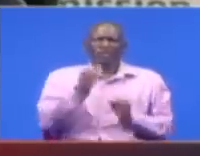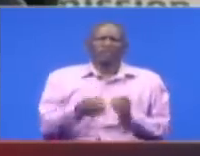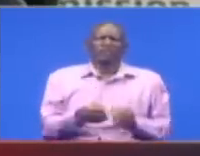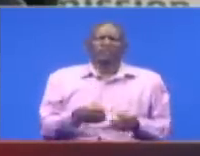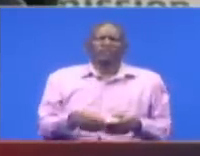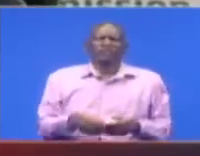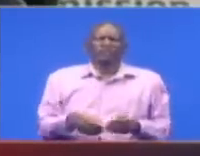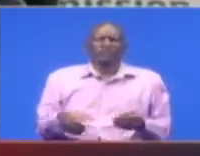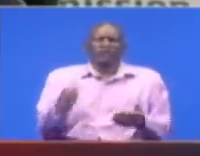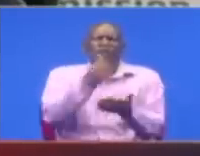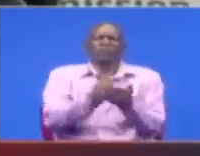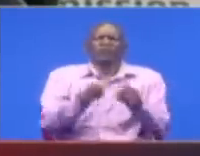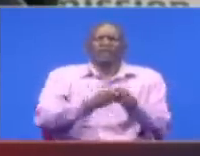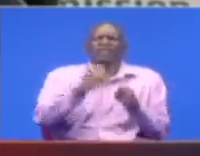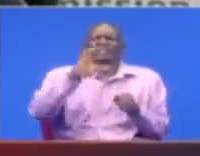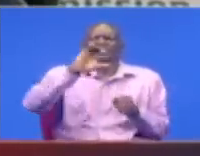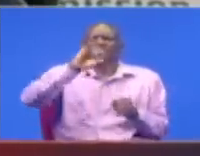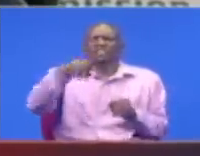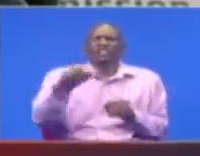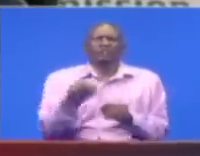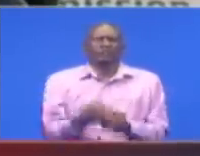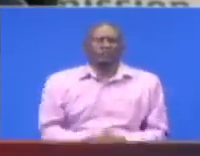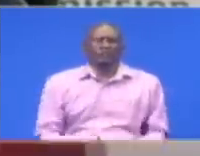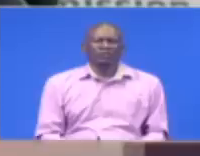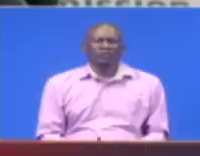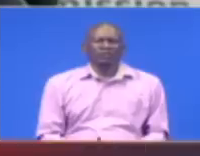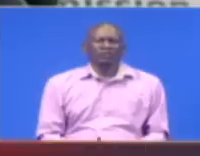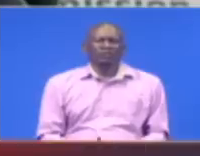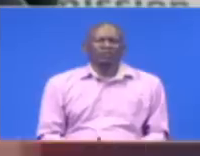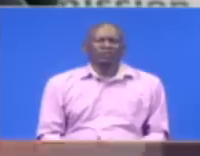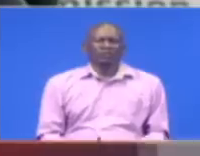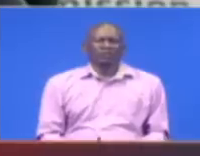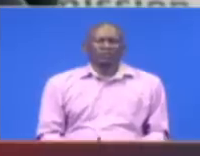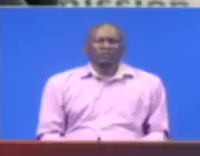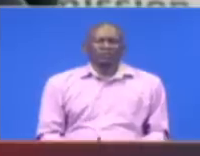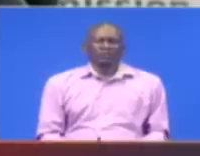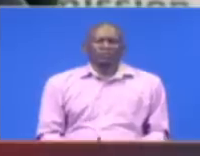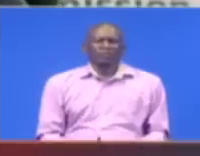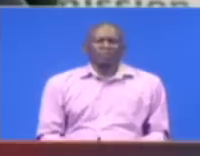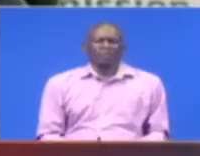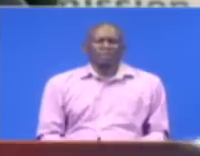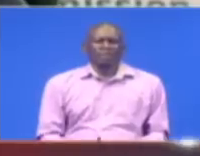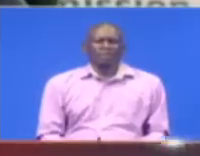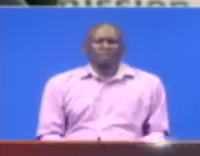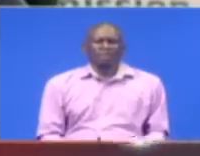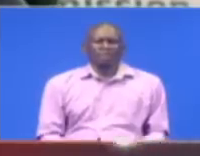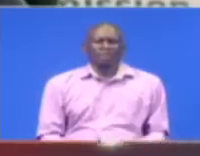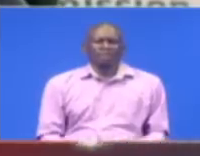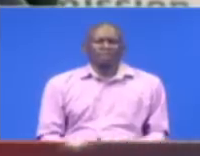that Senior Counsel becomes the 15th Chief Justice of the Republic of Kenya.